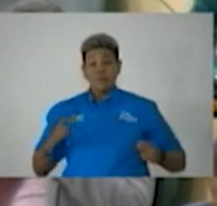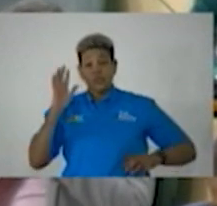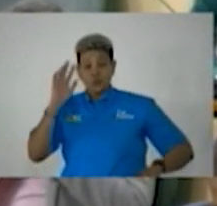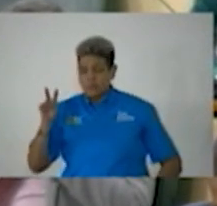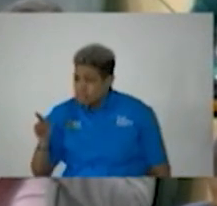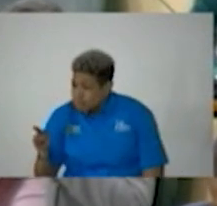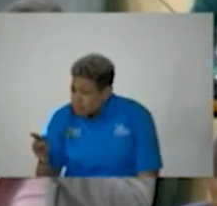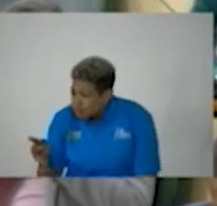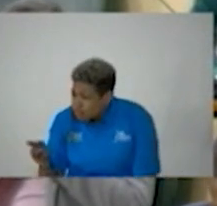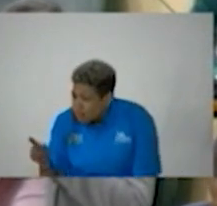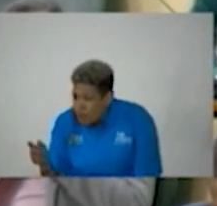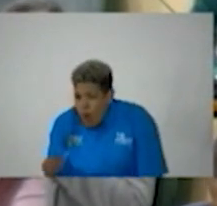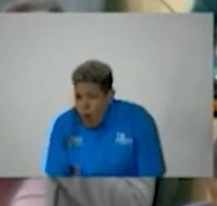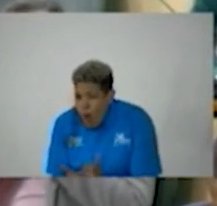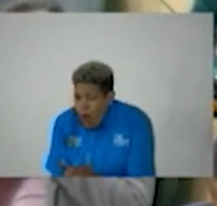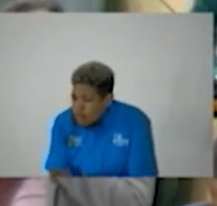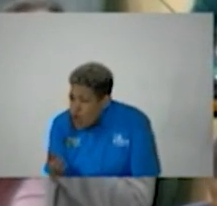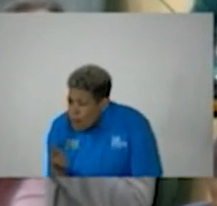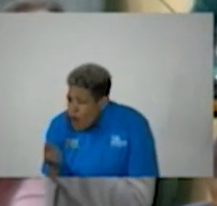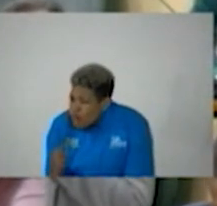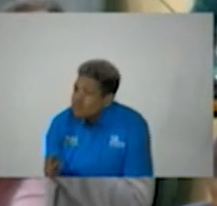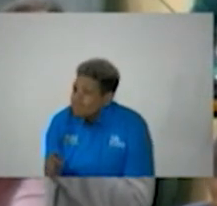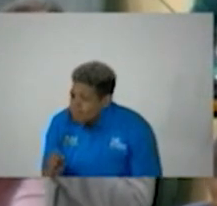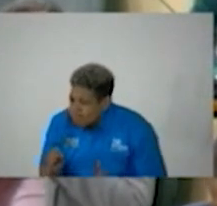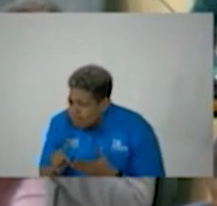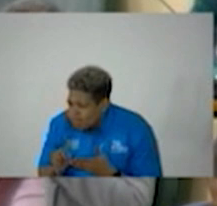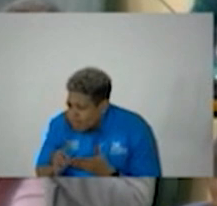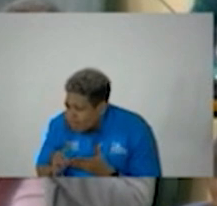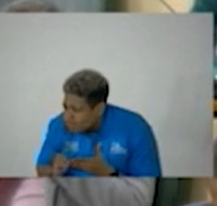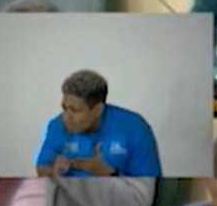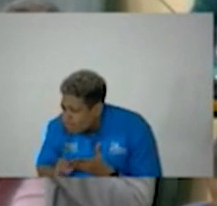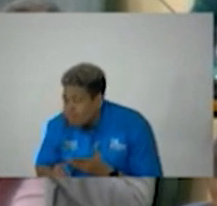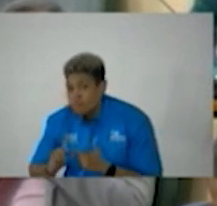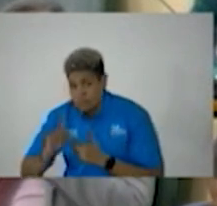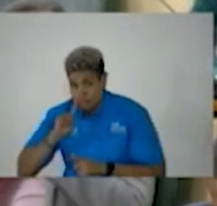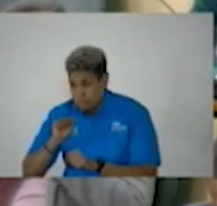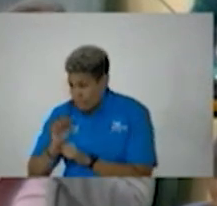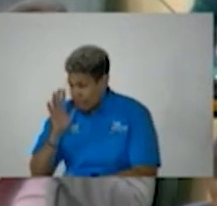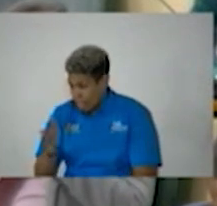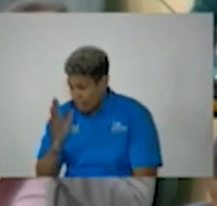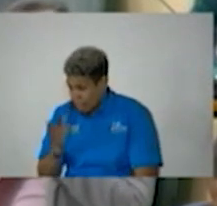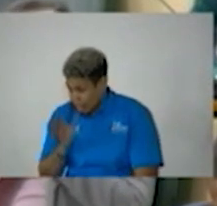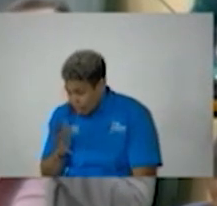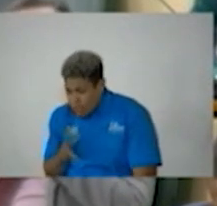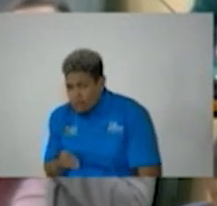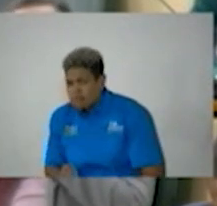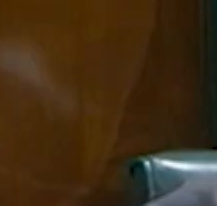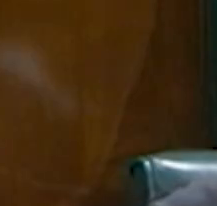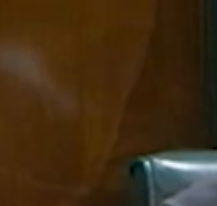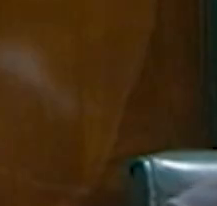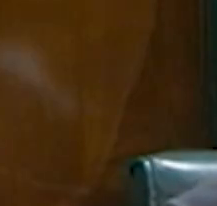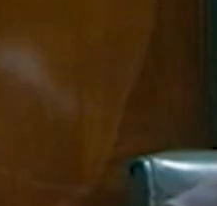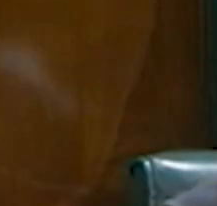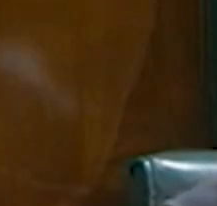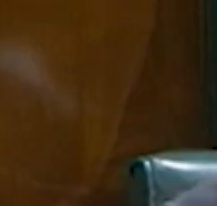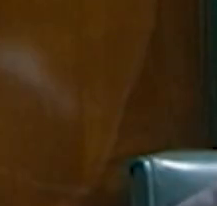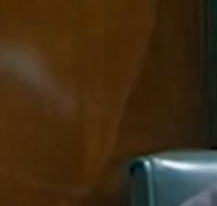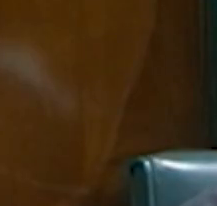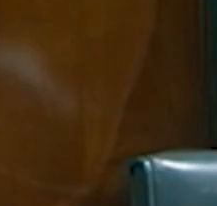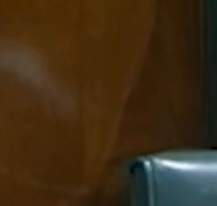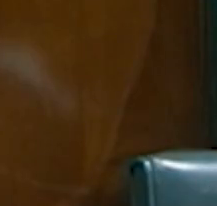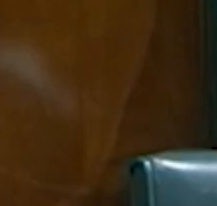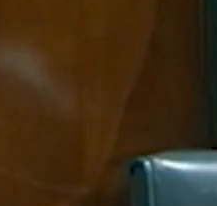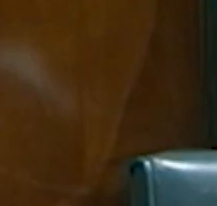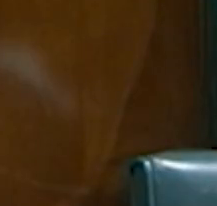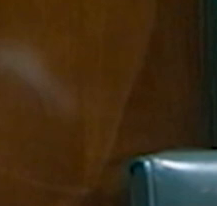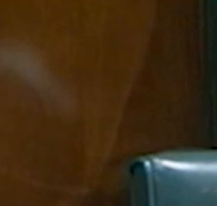actioned, and action determined for absences beyond a set threshold. So, Madam Speaker. Now, the Integrity